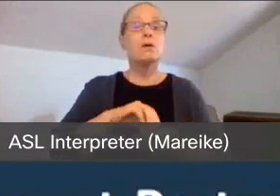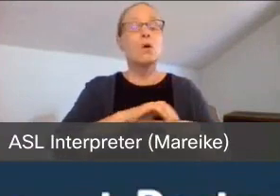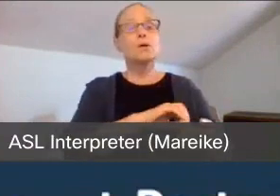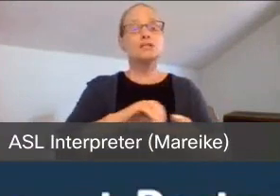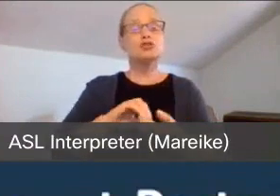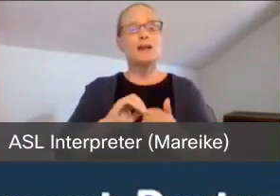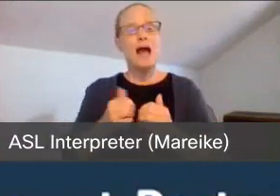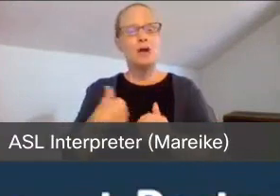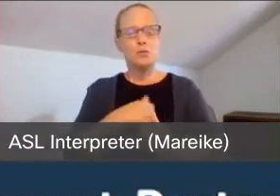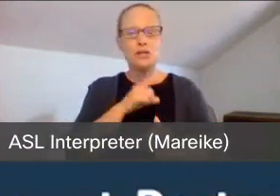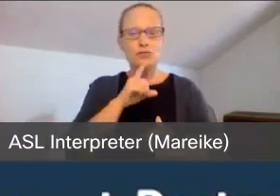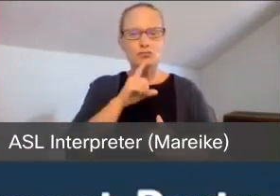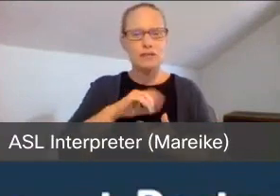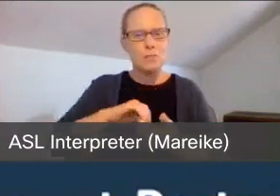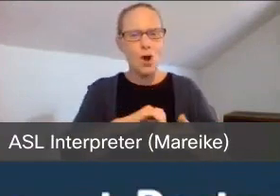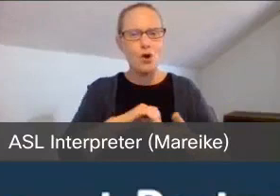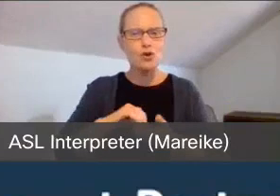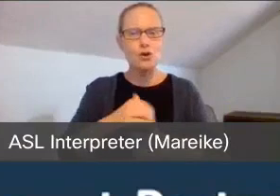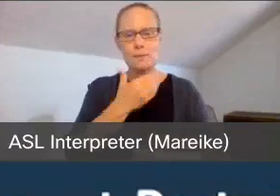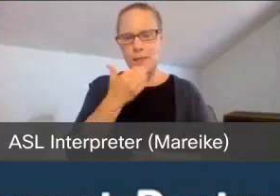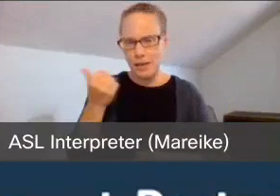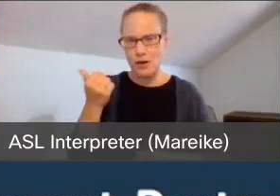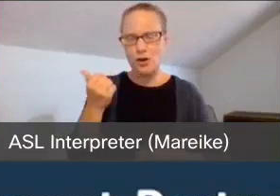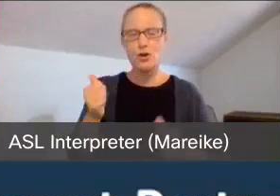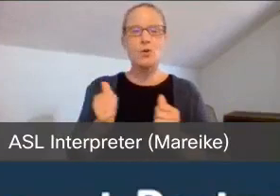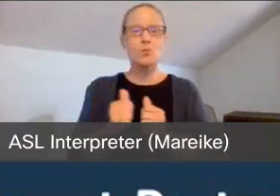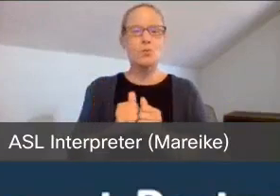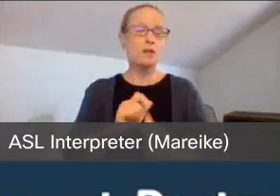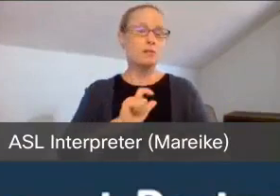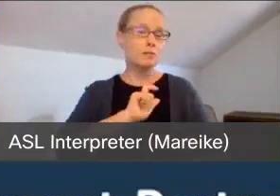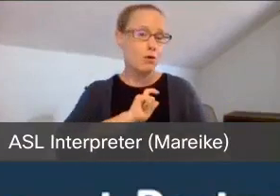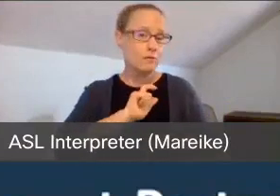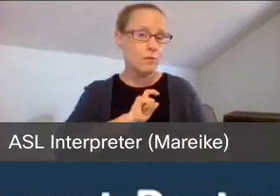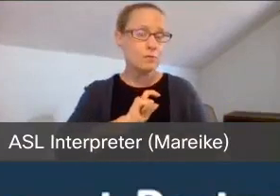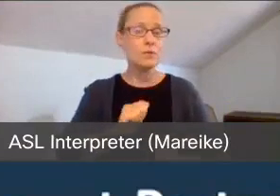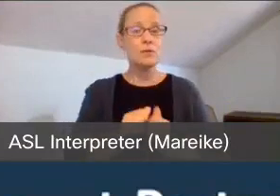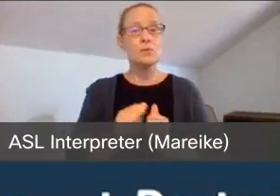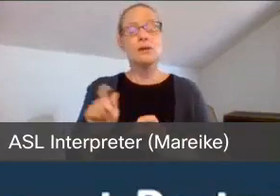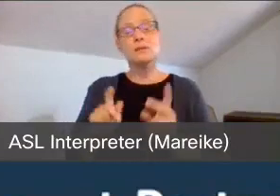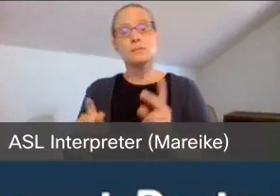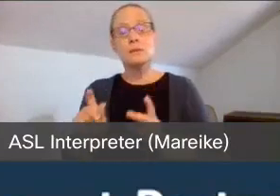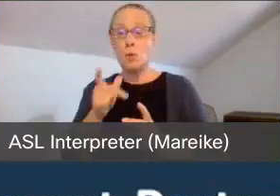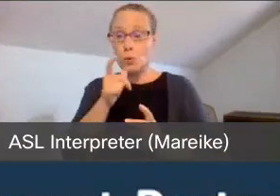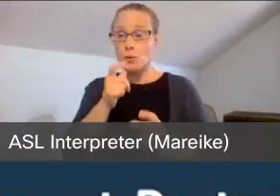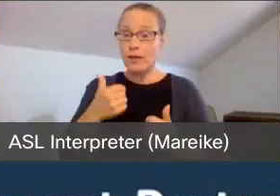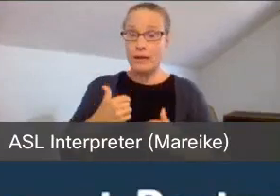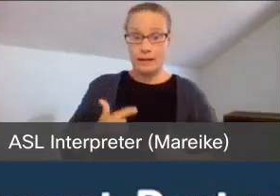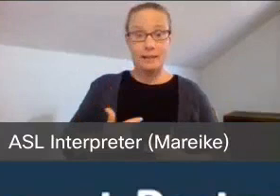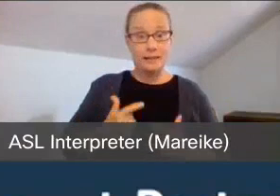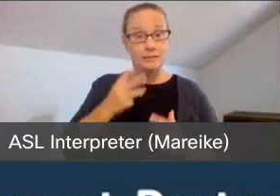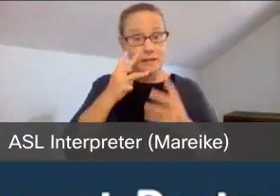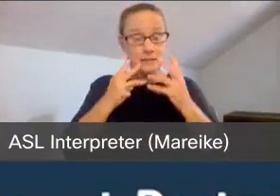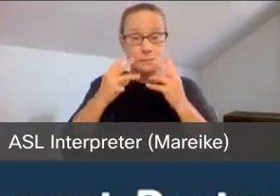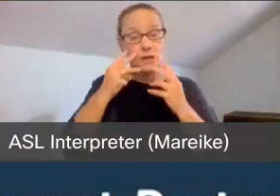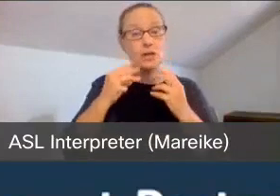do we really partner better with law enforcement, with people with lived experience, with the hospital